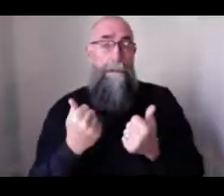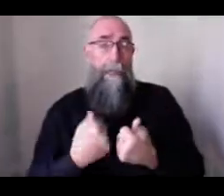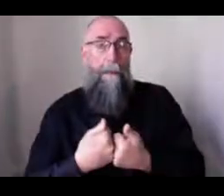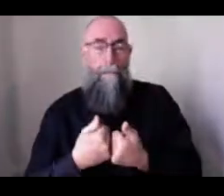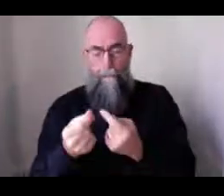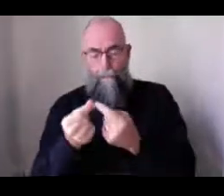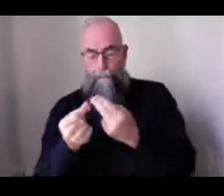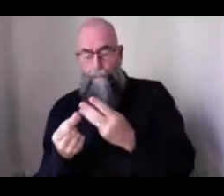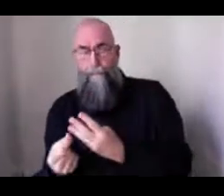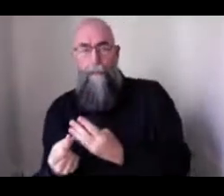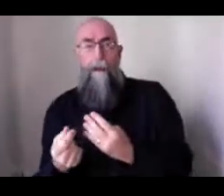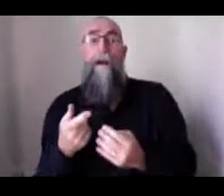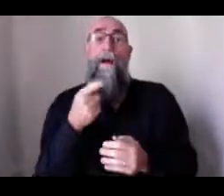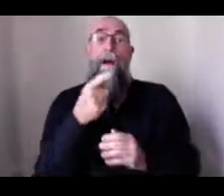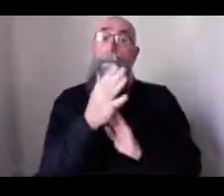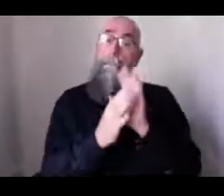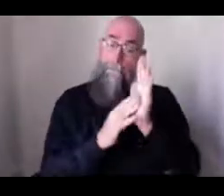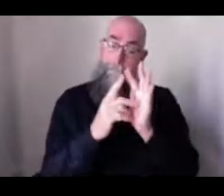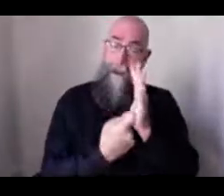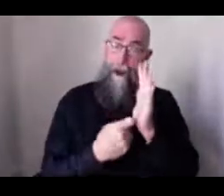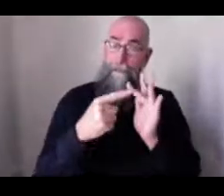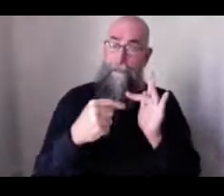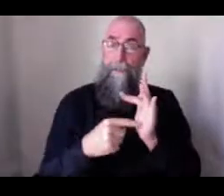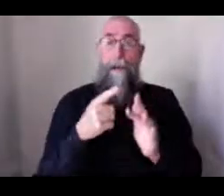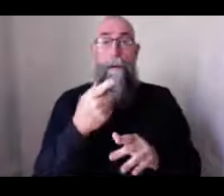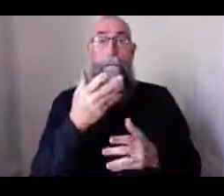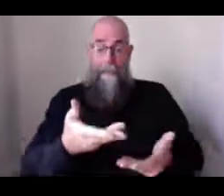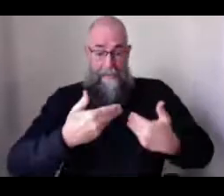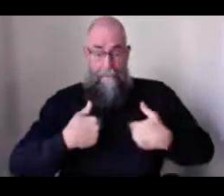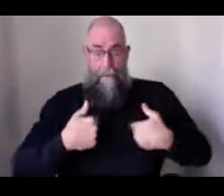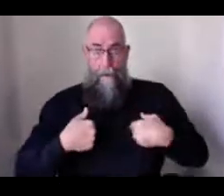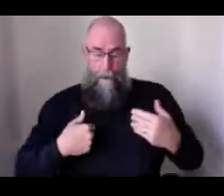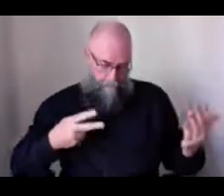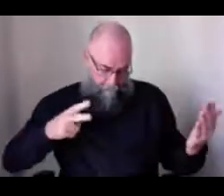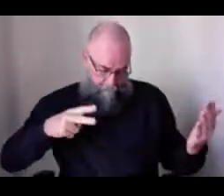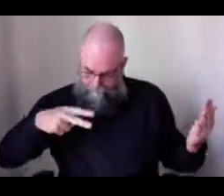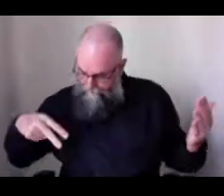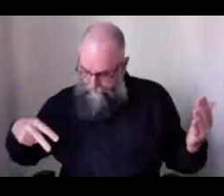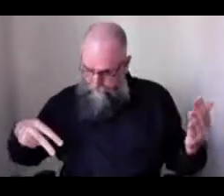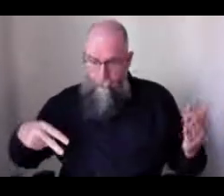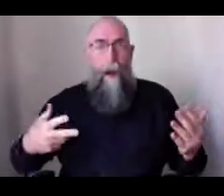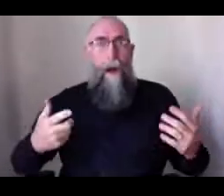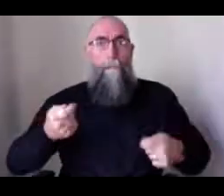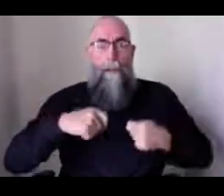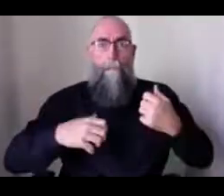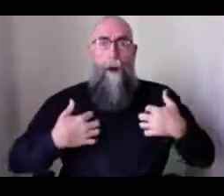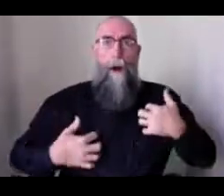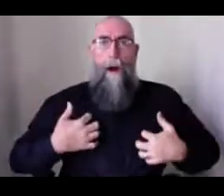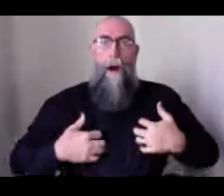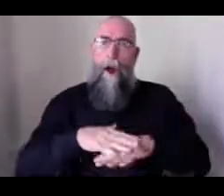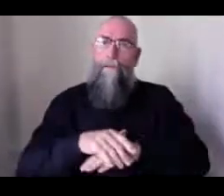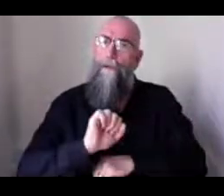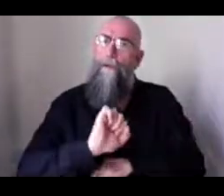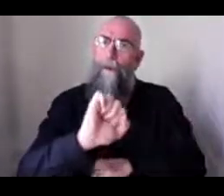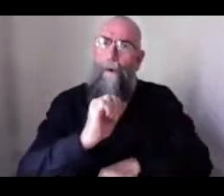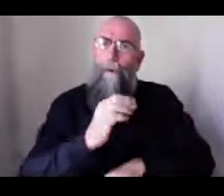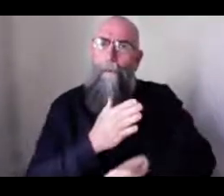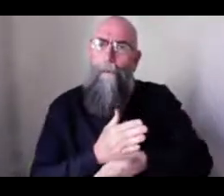basically, this is your opportunity to be to get us excited about, to get the artform boards excited about what you're wanting to